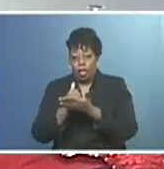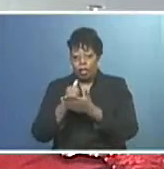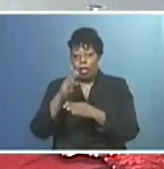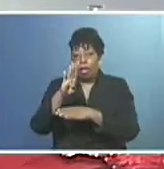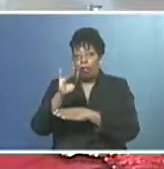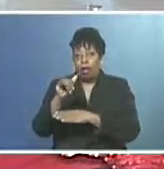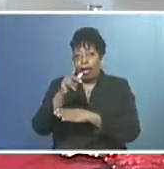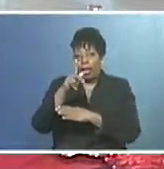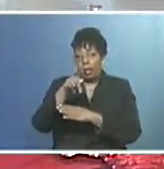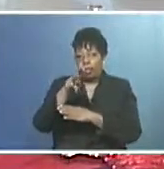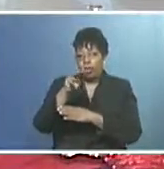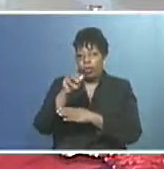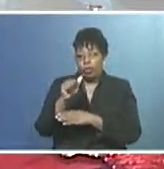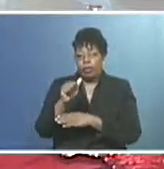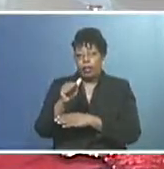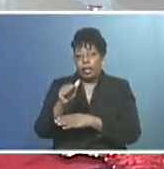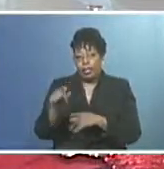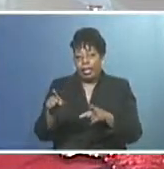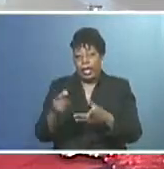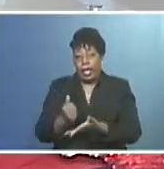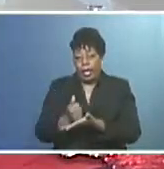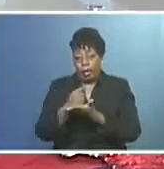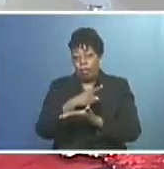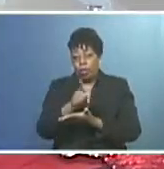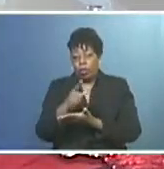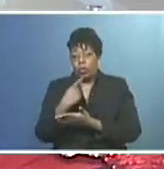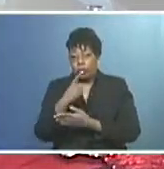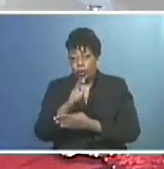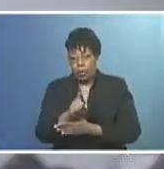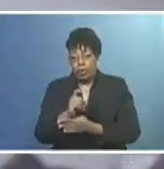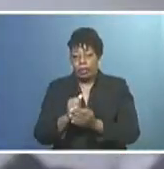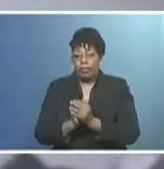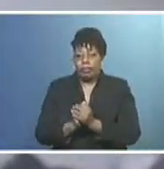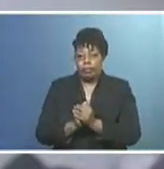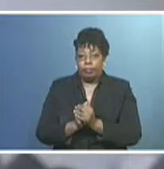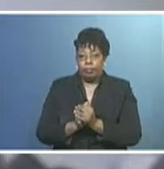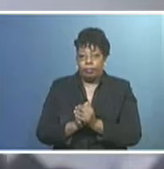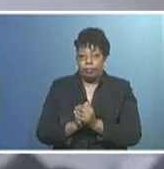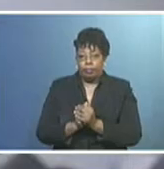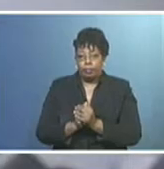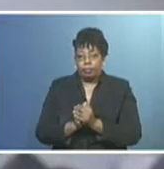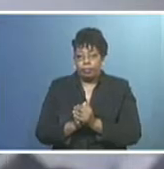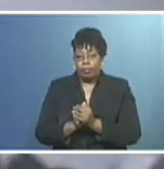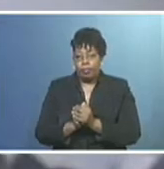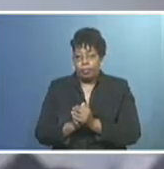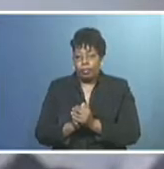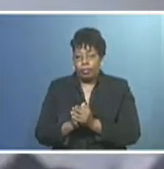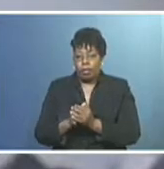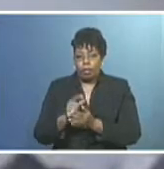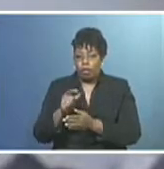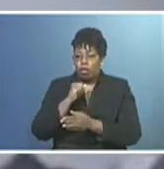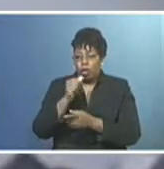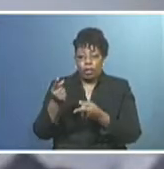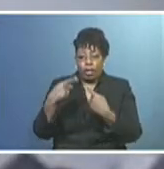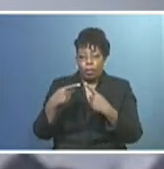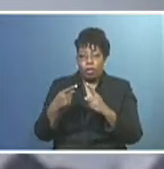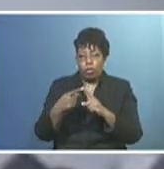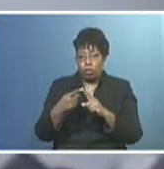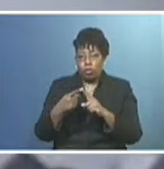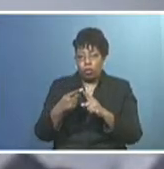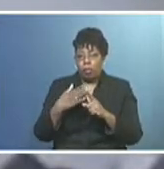Puma as they help out those in need. No, you're not, coming to my house without leaving